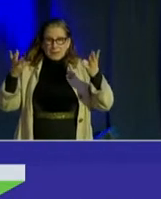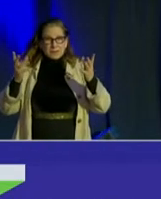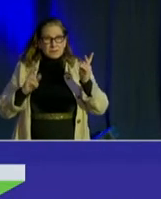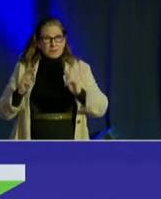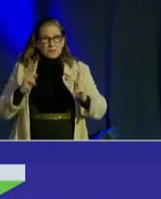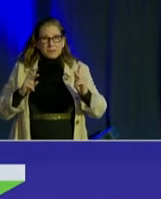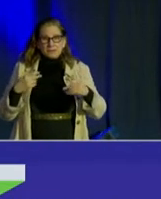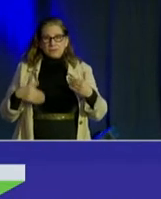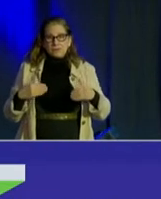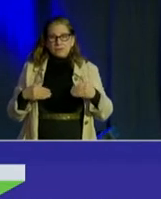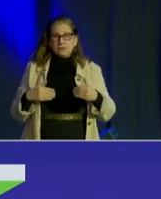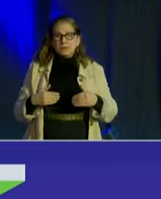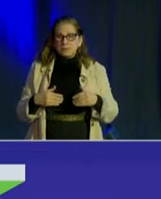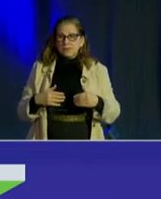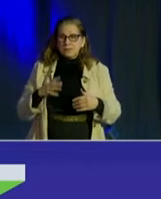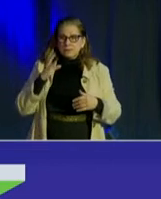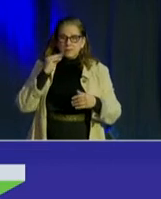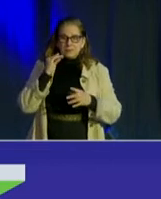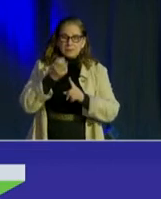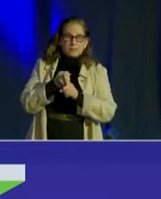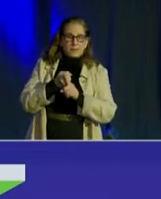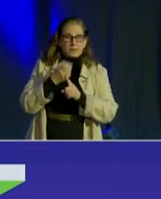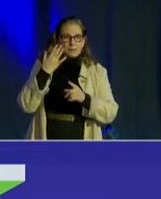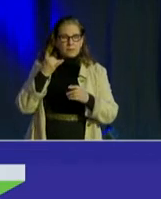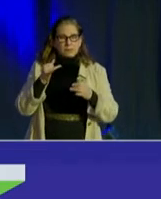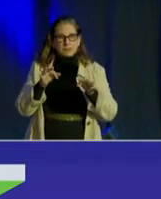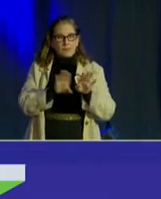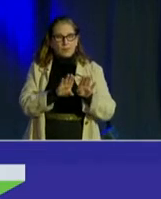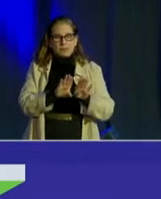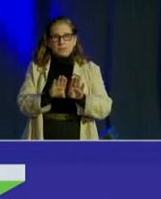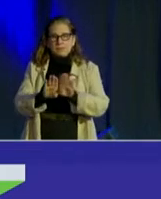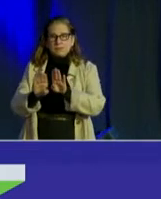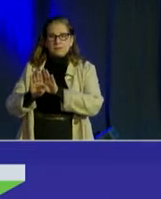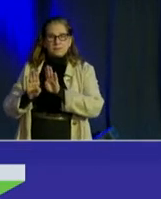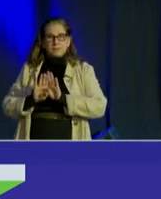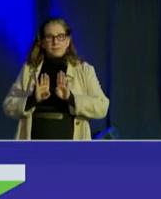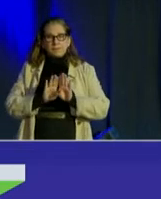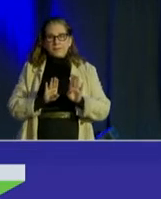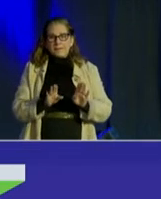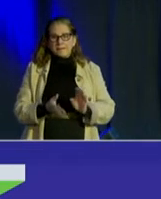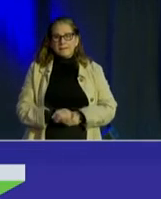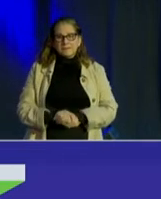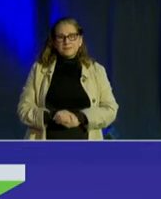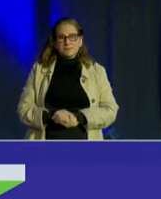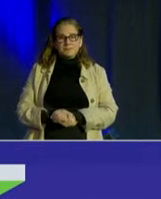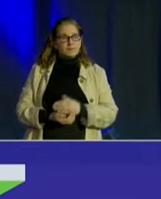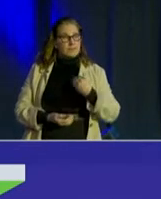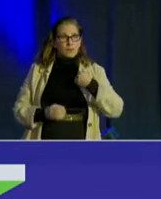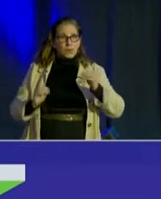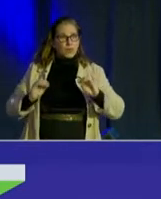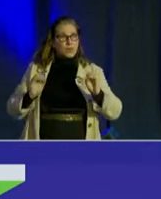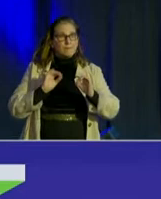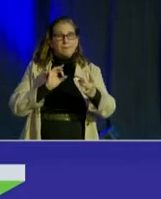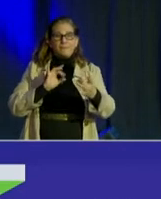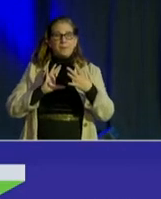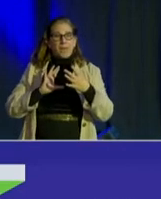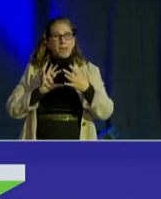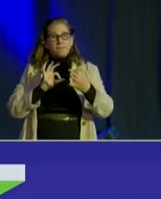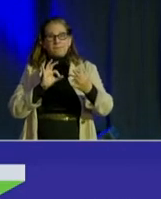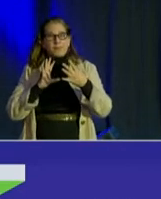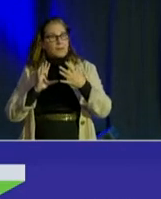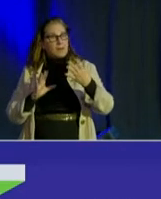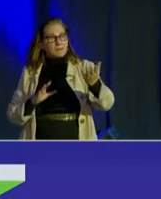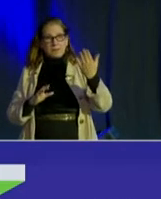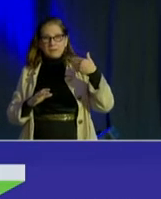These weren't an area that we asked your feedback for last year, but are very much part of what we do every day, and part of the budget that's both woven within